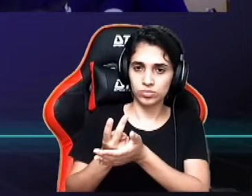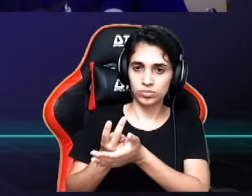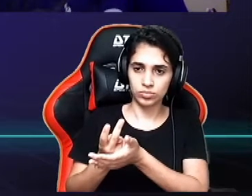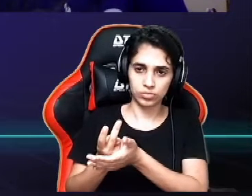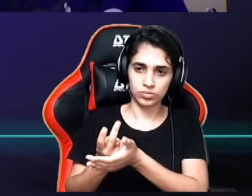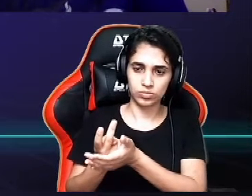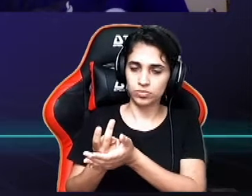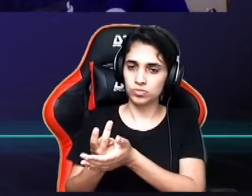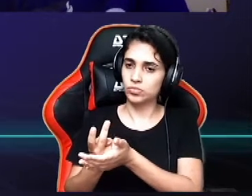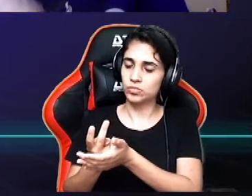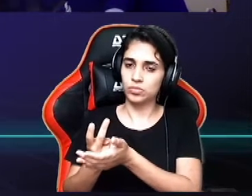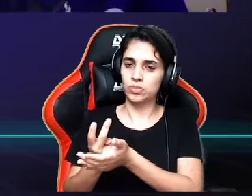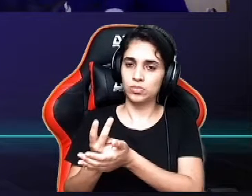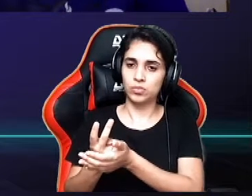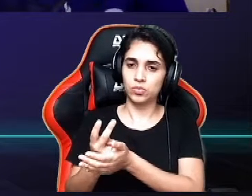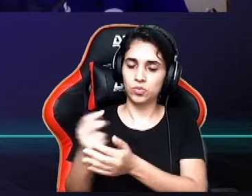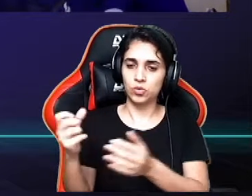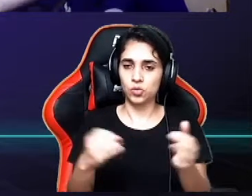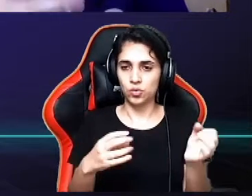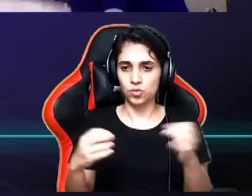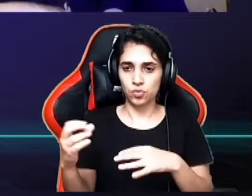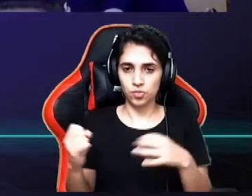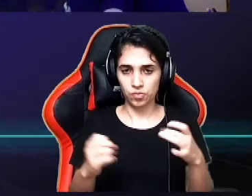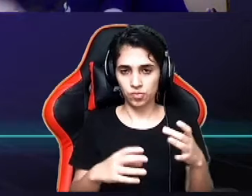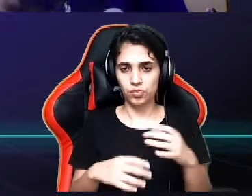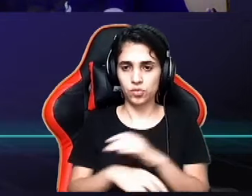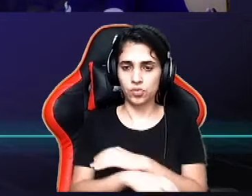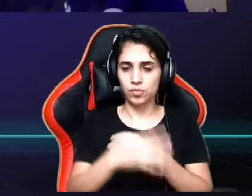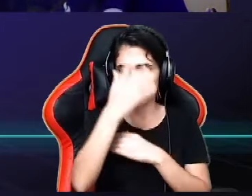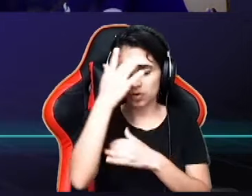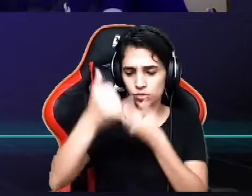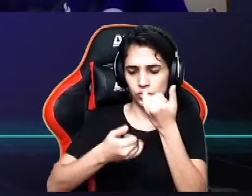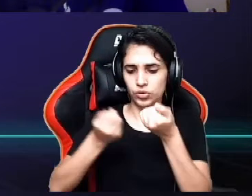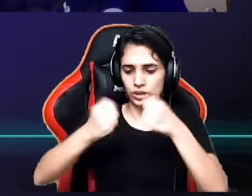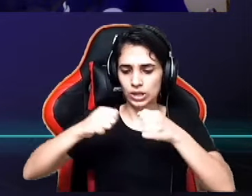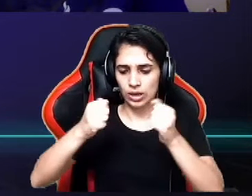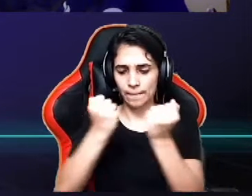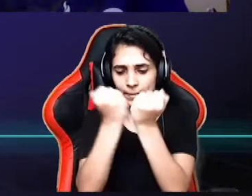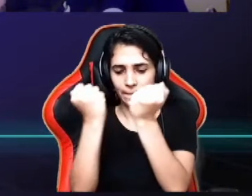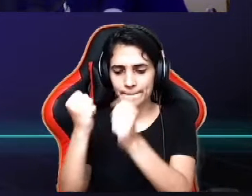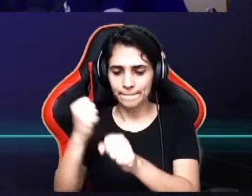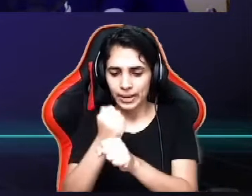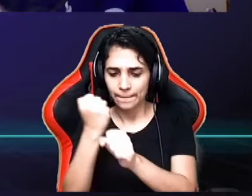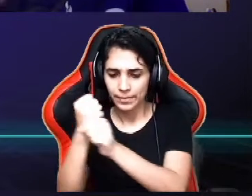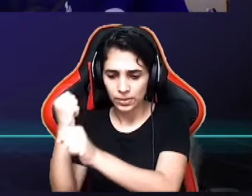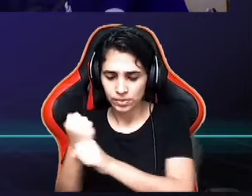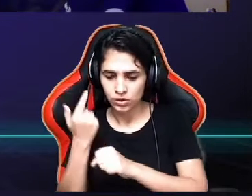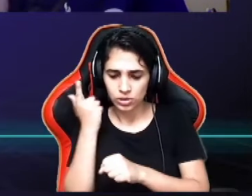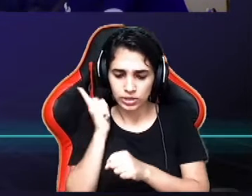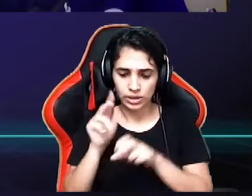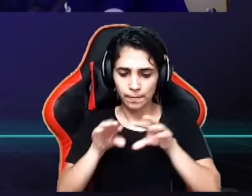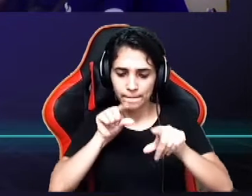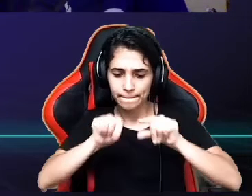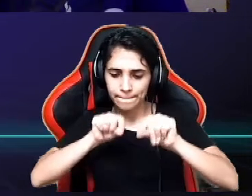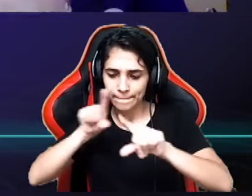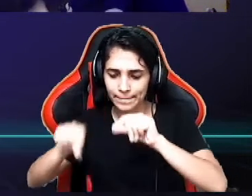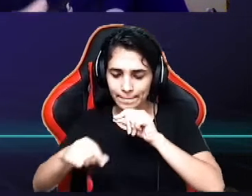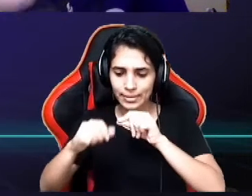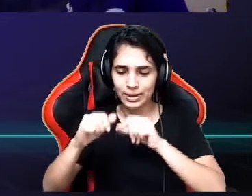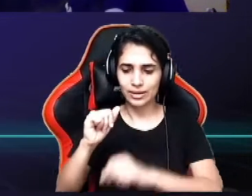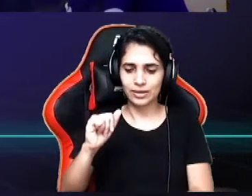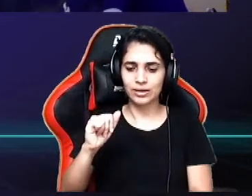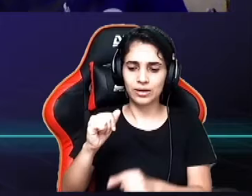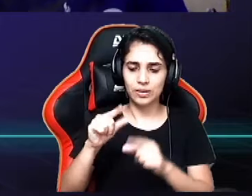uh, you know, it's random. And they can destructible, 100% destructible. They can break everything.